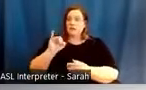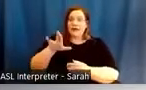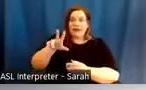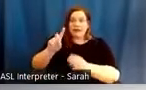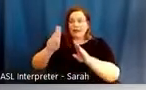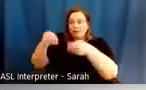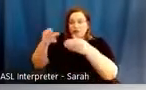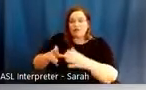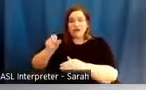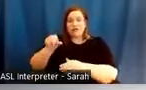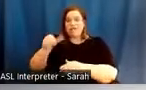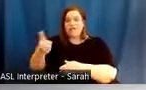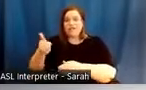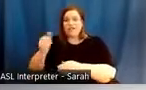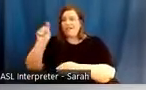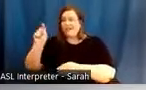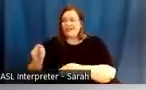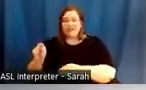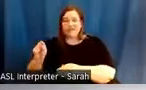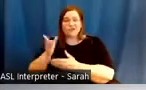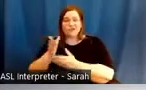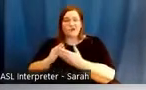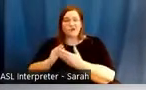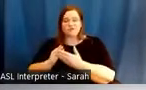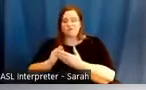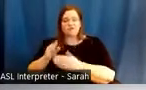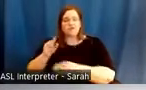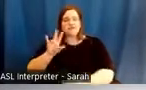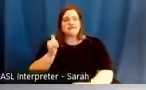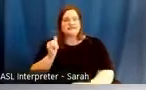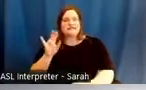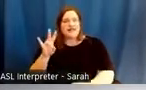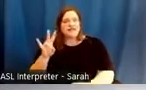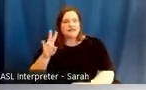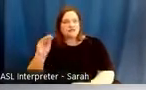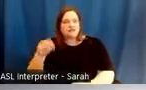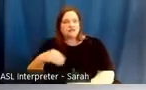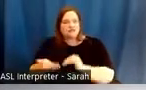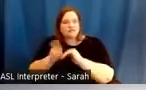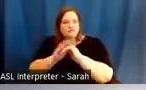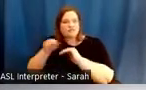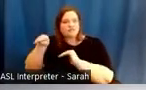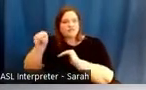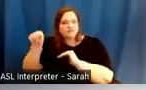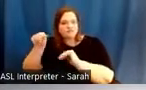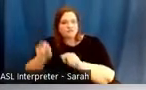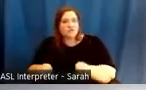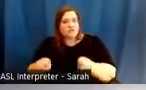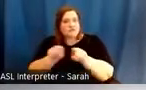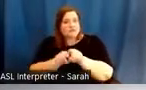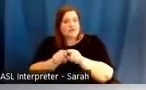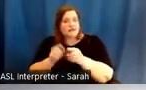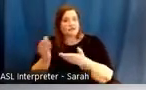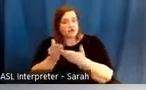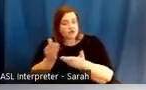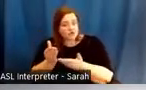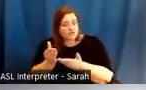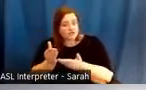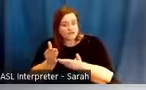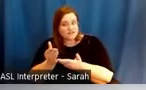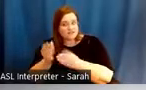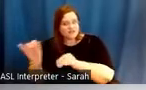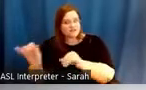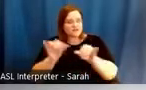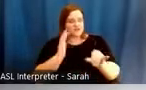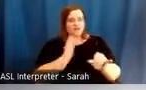other parts of our Medicaid program got a 17% increase for the same services that we're asking our